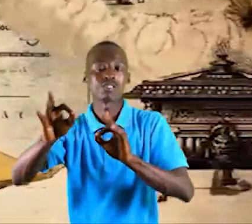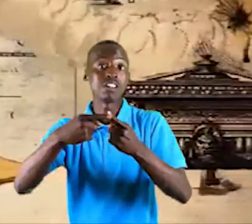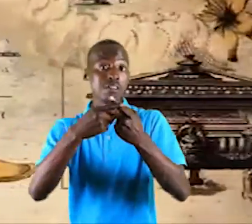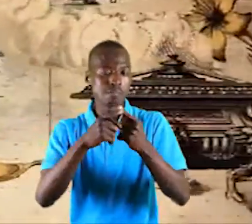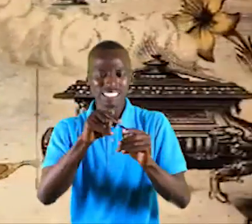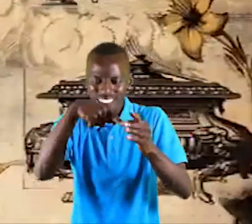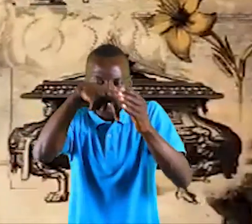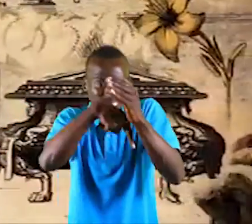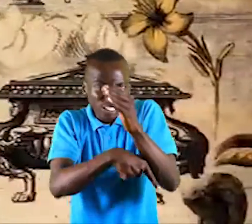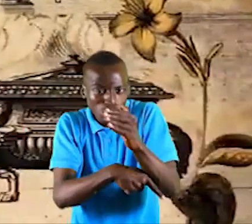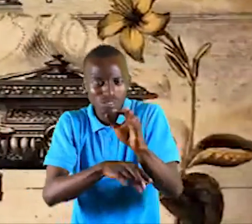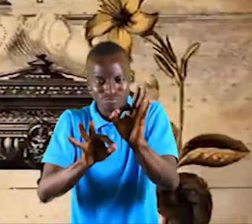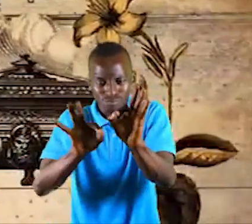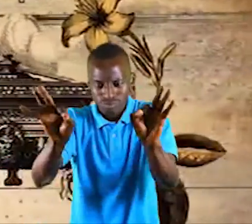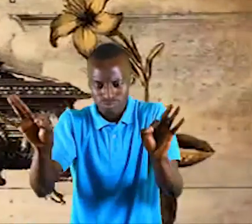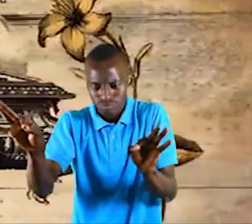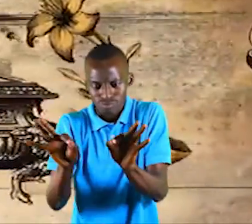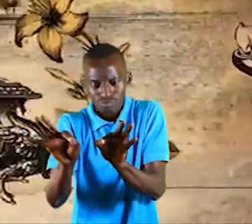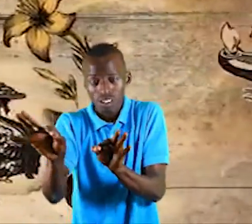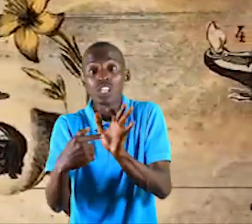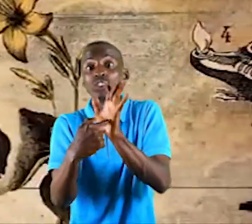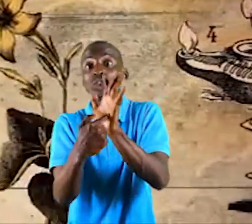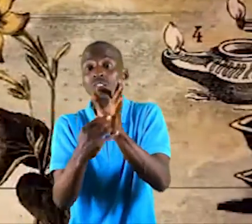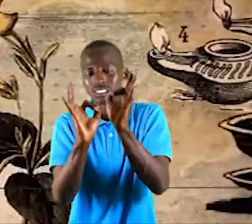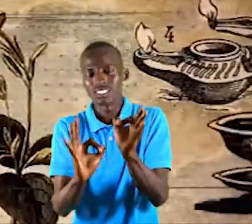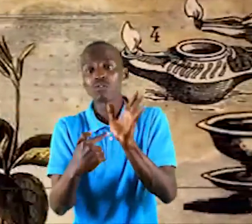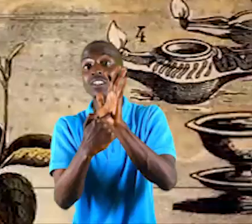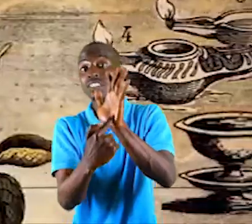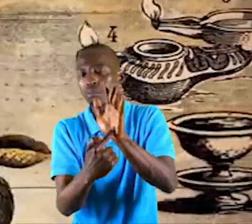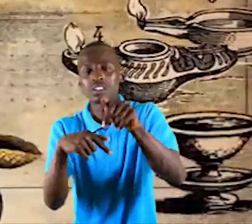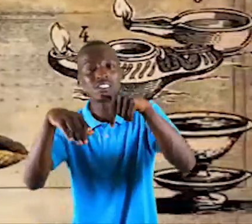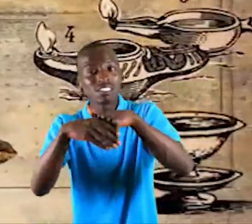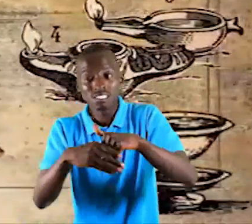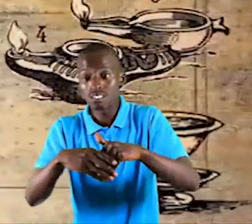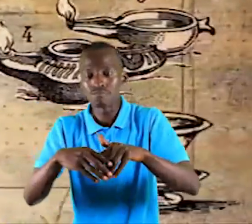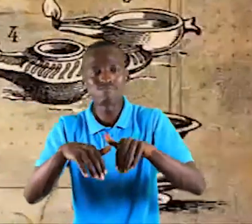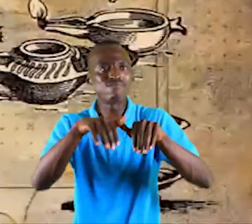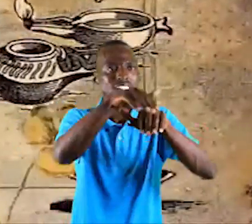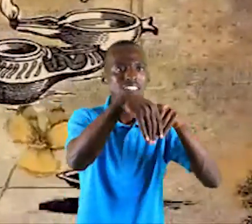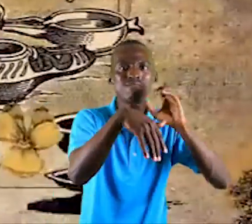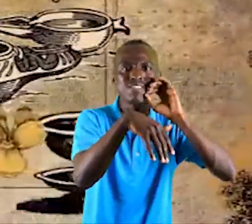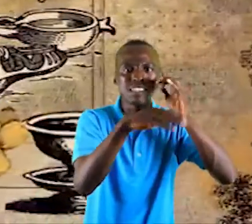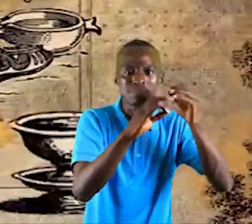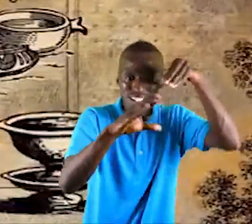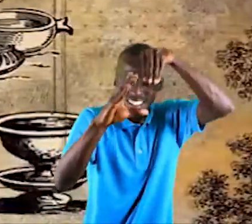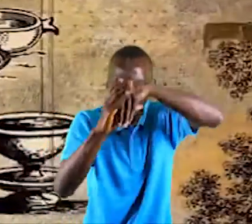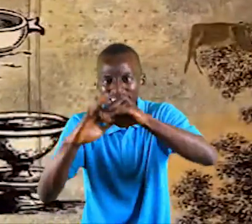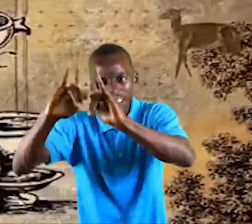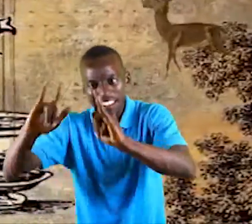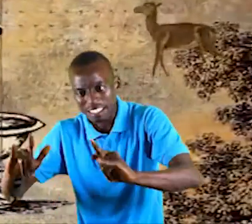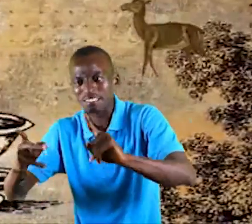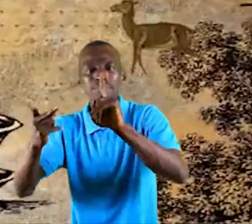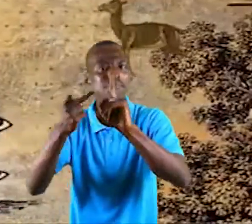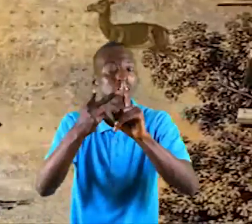long. But every detail is important and has some kind of symbolic value. For example, there's all this Garden of Eden imagery inside the